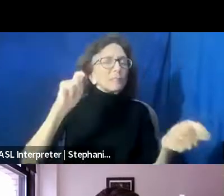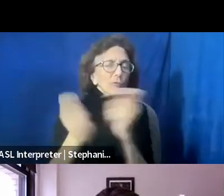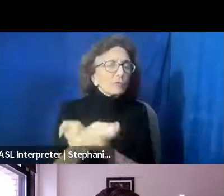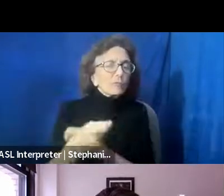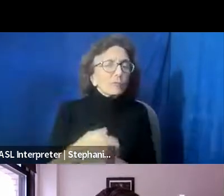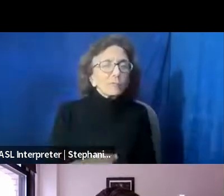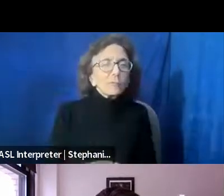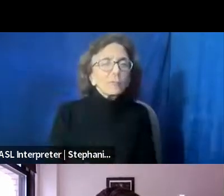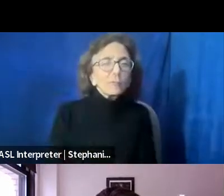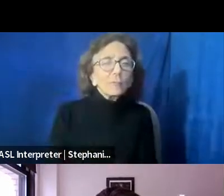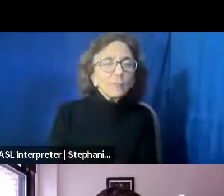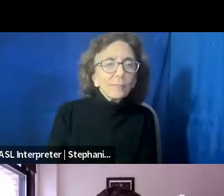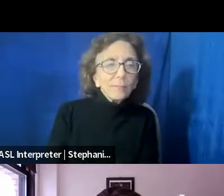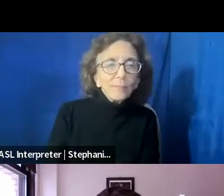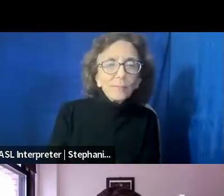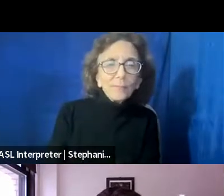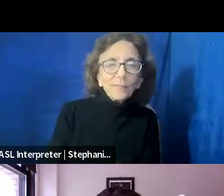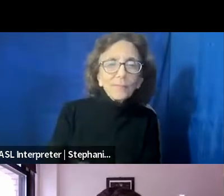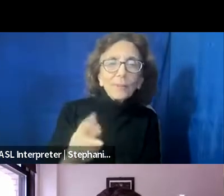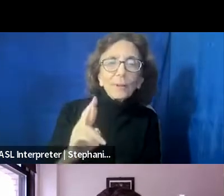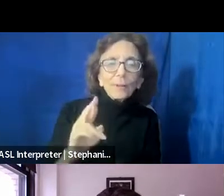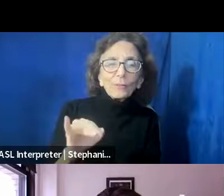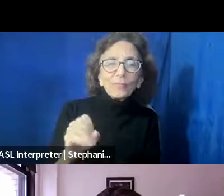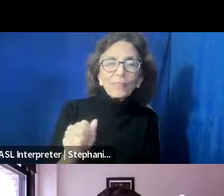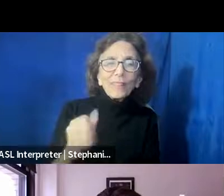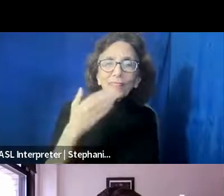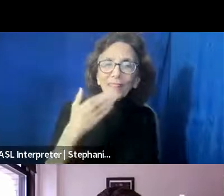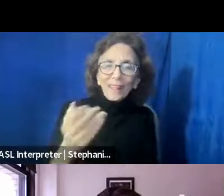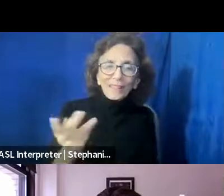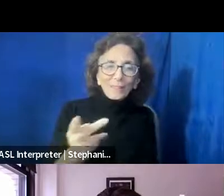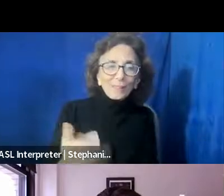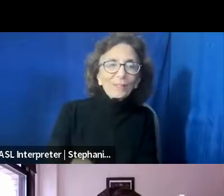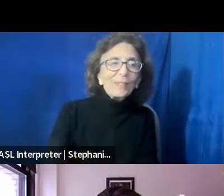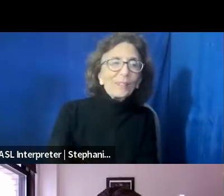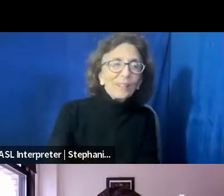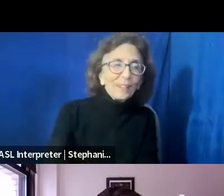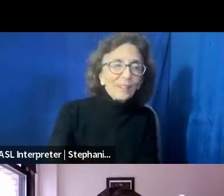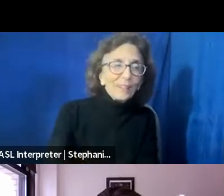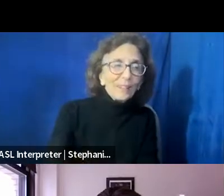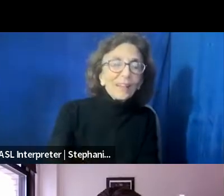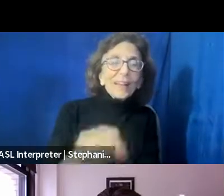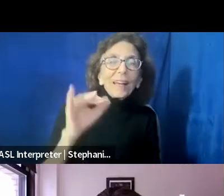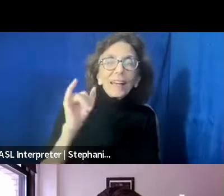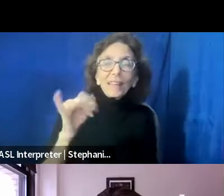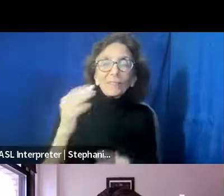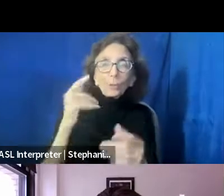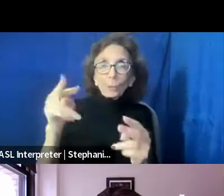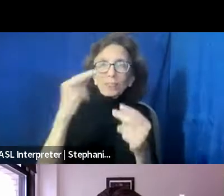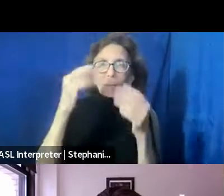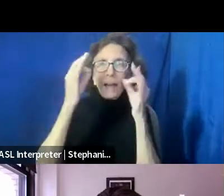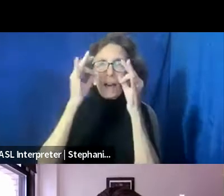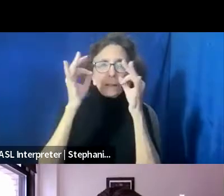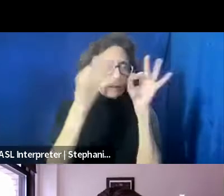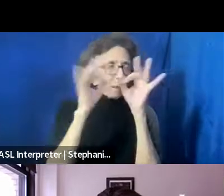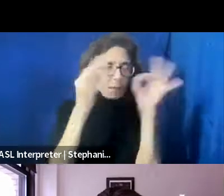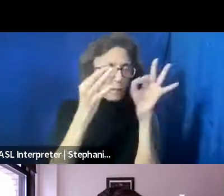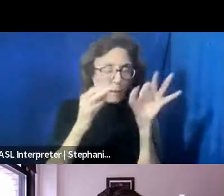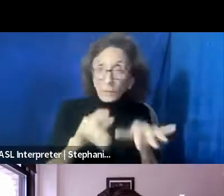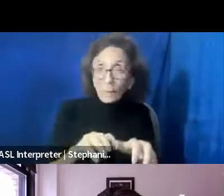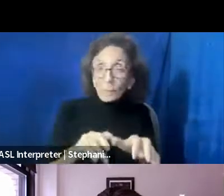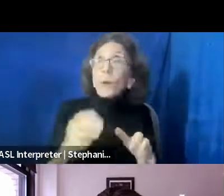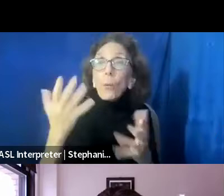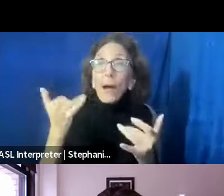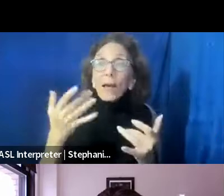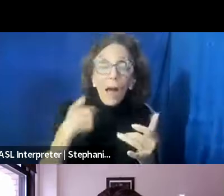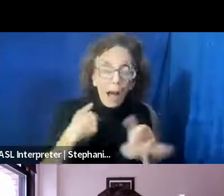And thank you both. And I'm just going to say, if it looks like I'm looking away and typing, it's because I am, and I'm making notes